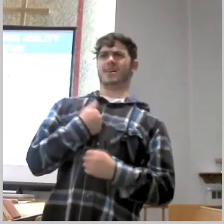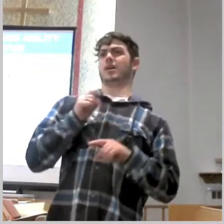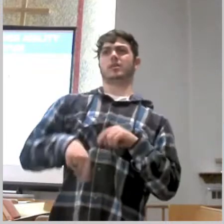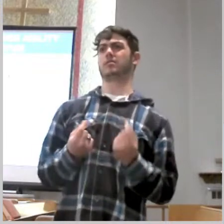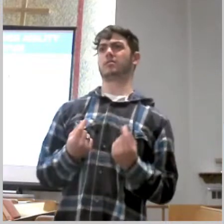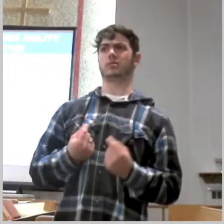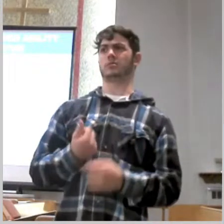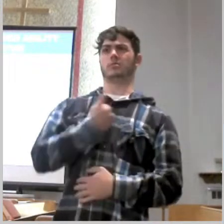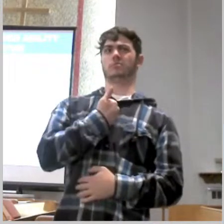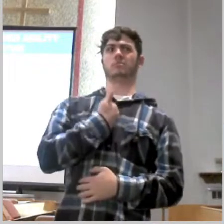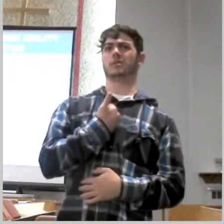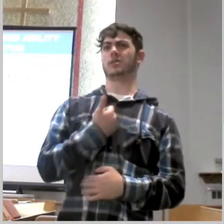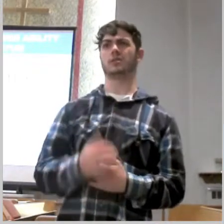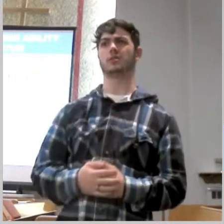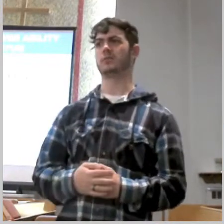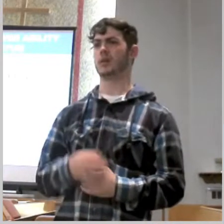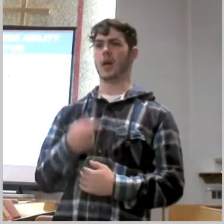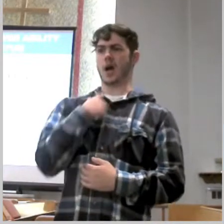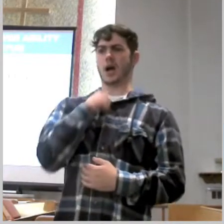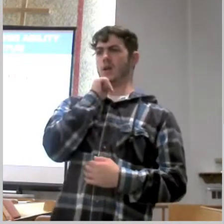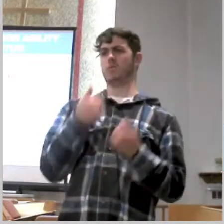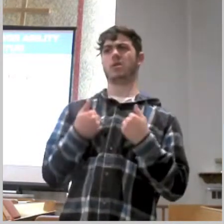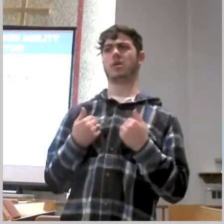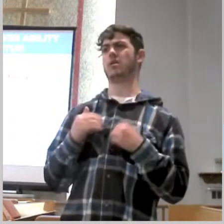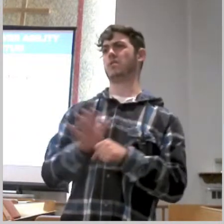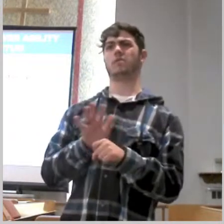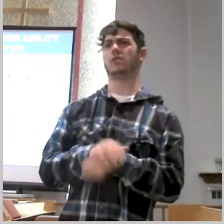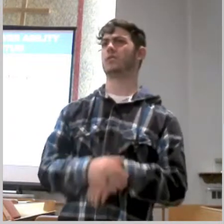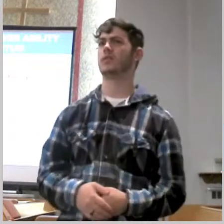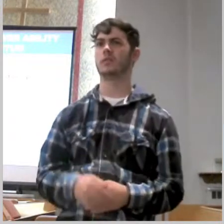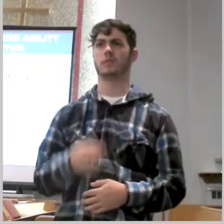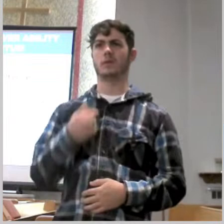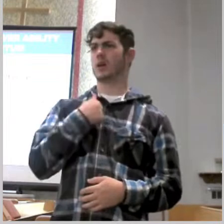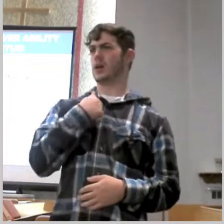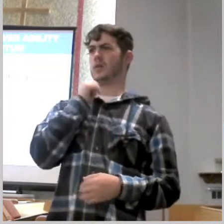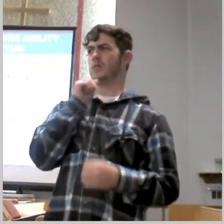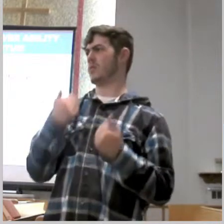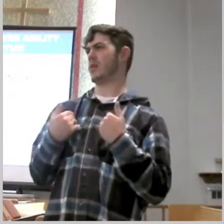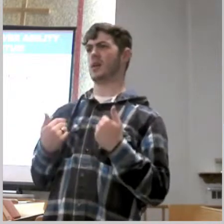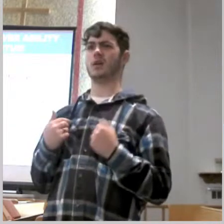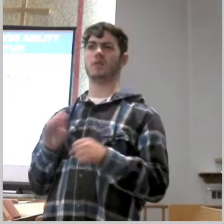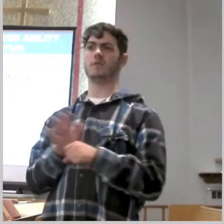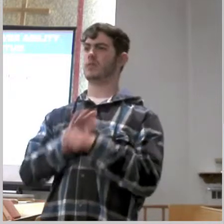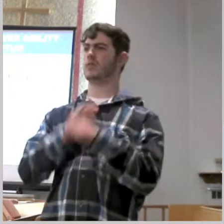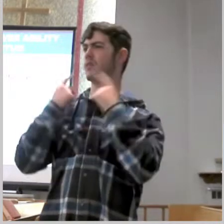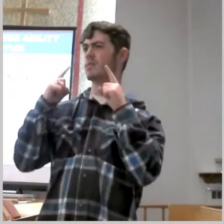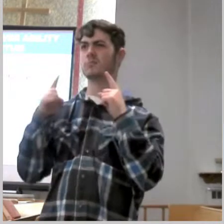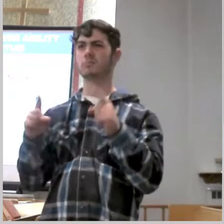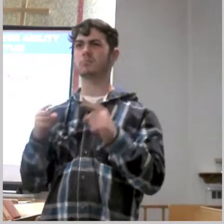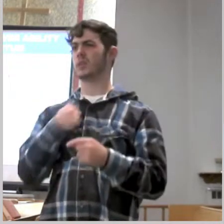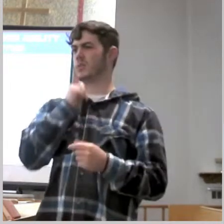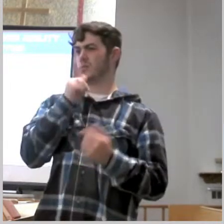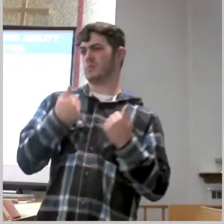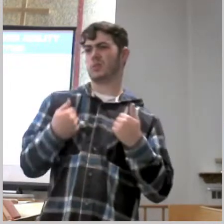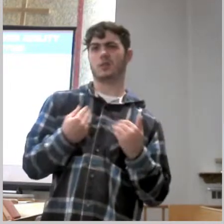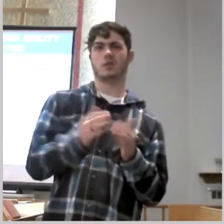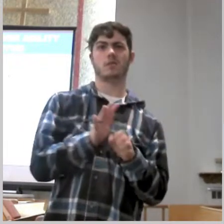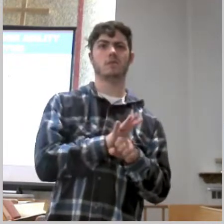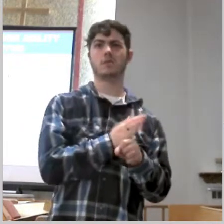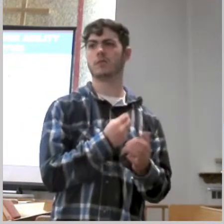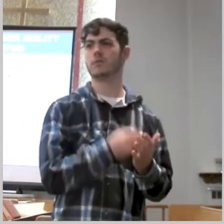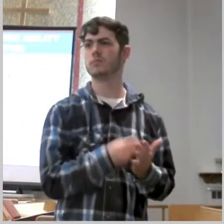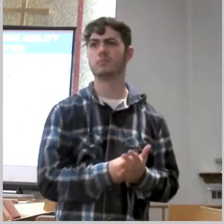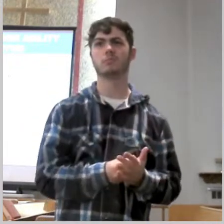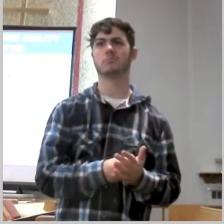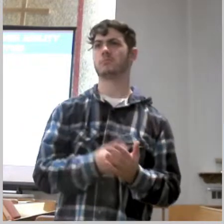can't do this on my own. I don't have enough. I don't have enough clout. I don't have enough money or I don't have enough